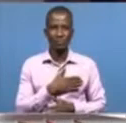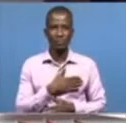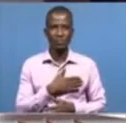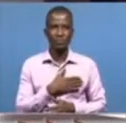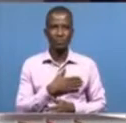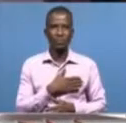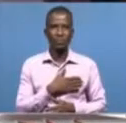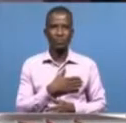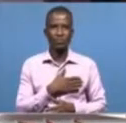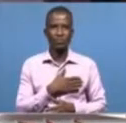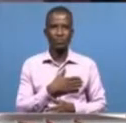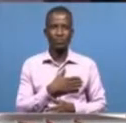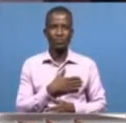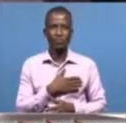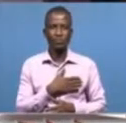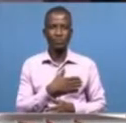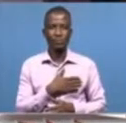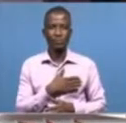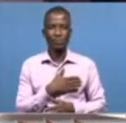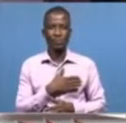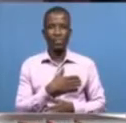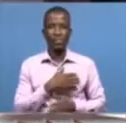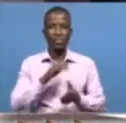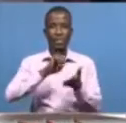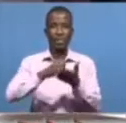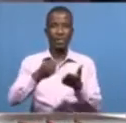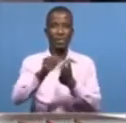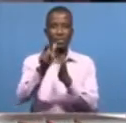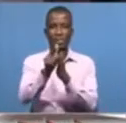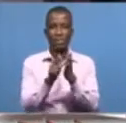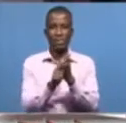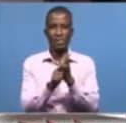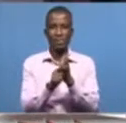section 72 of the Evidence Act